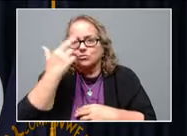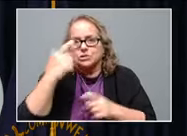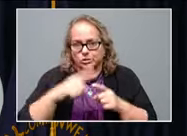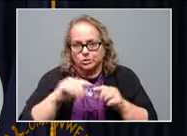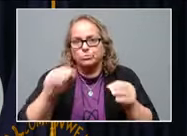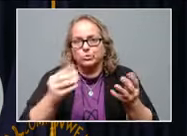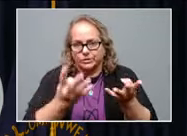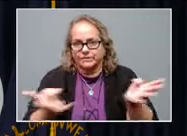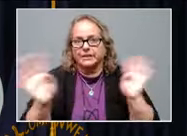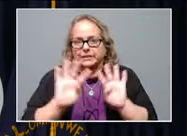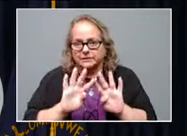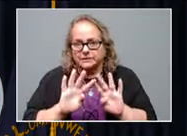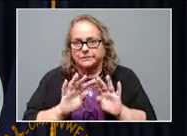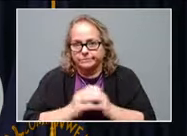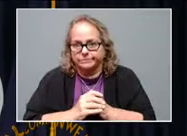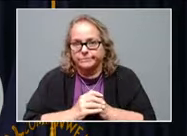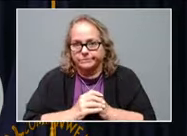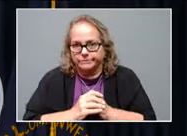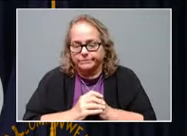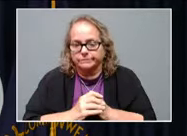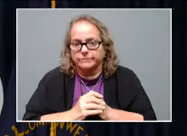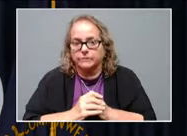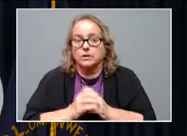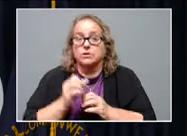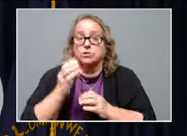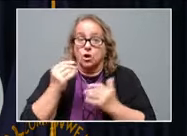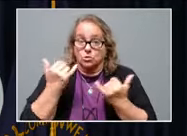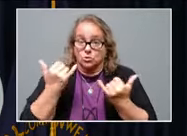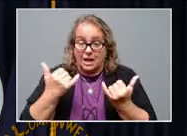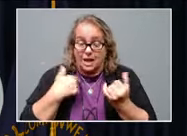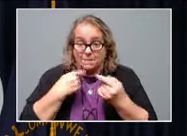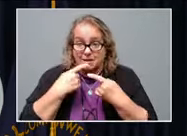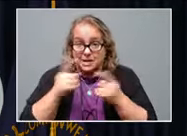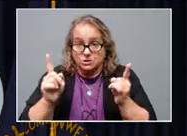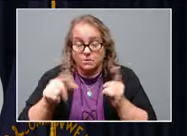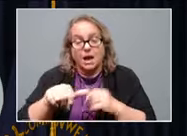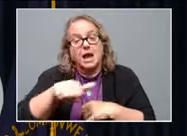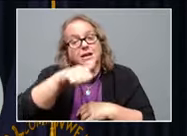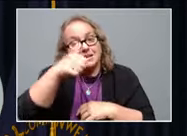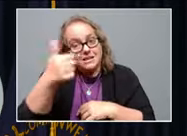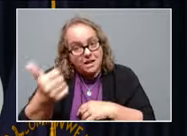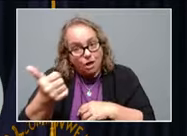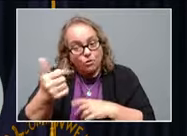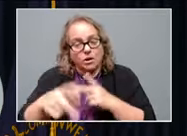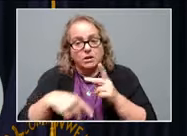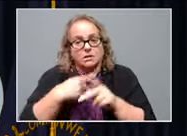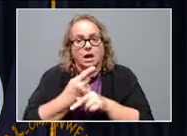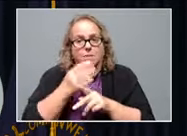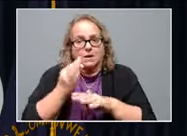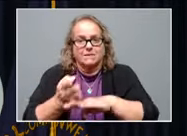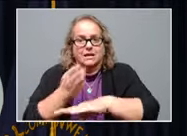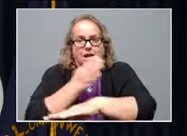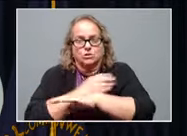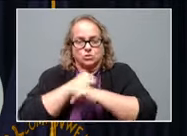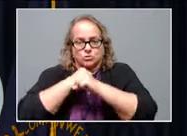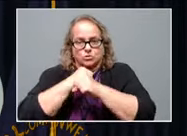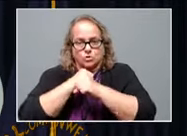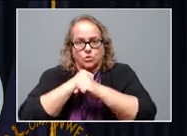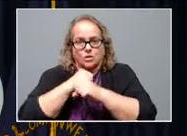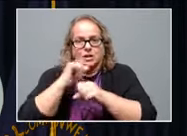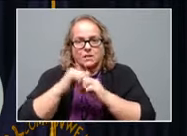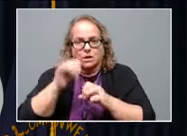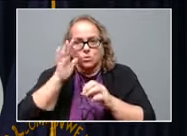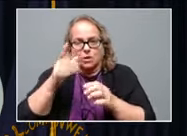it needed to be. So today I'm announcing another enhanced security feature that will soon be coming to our